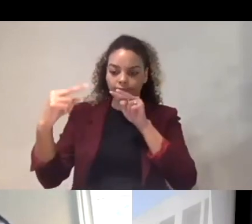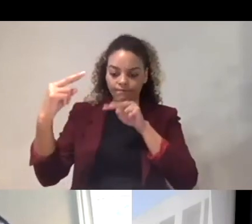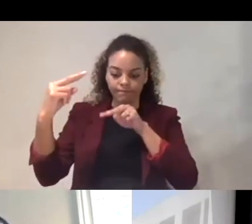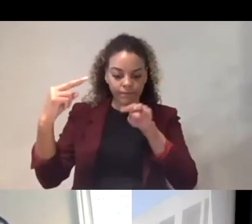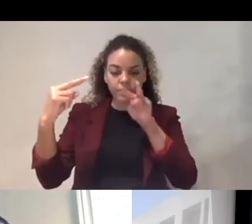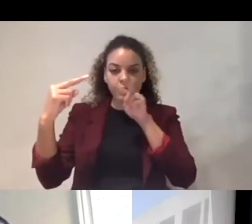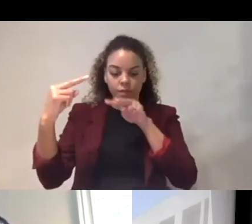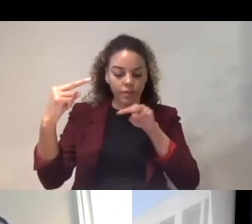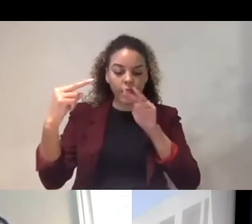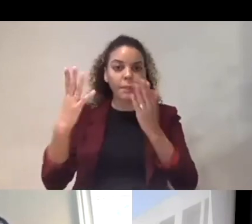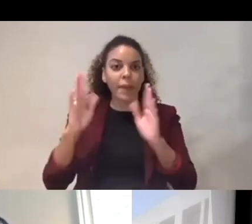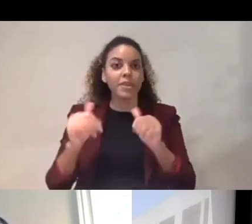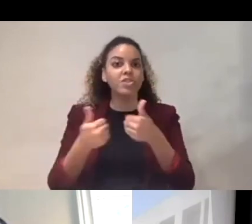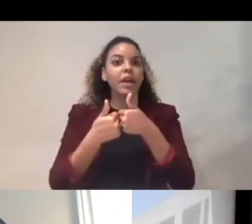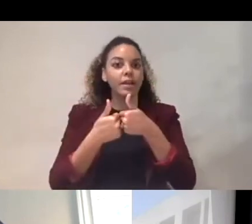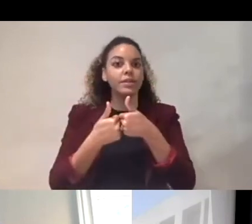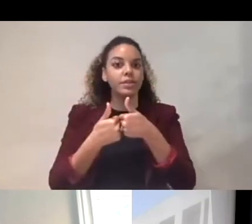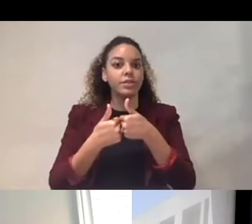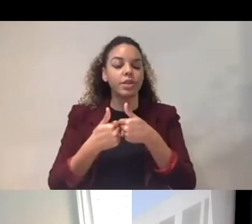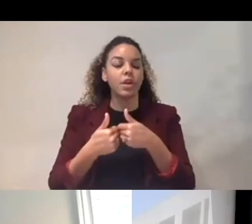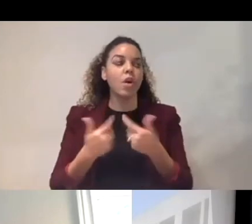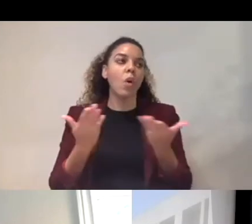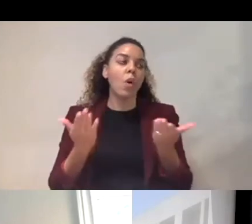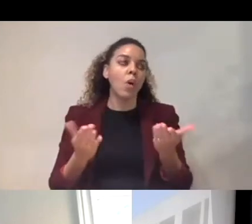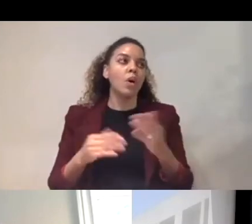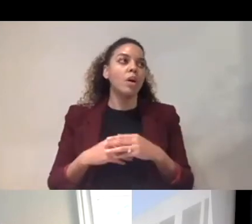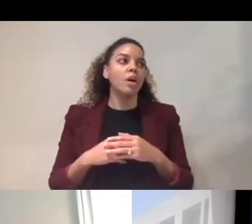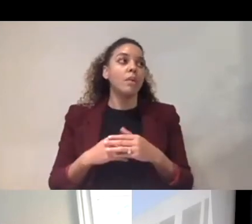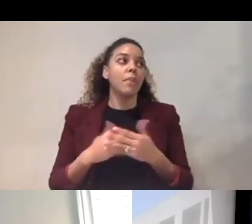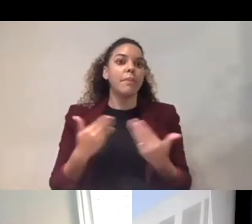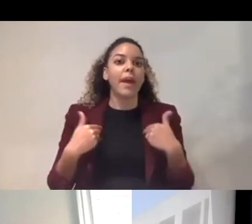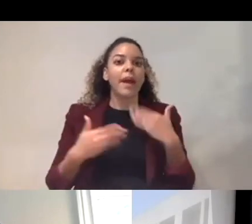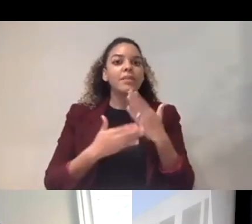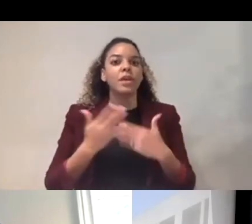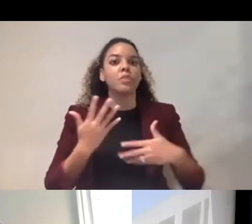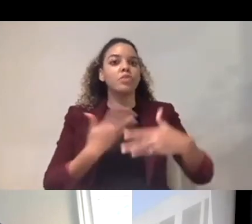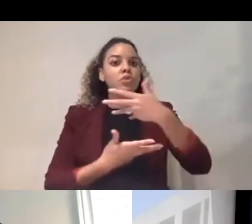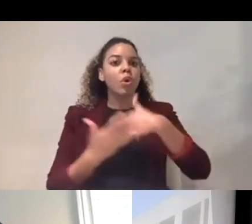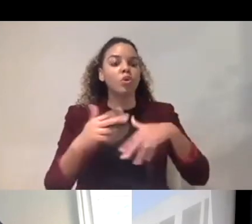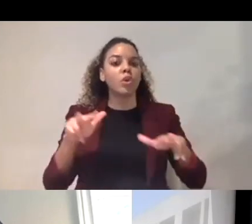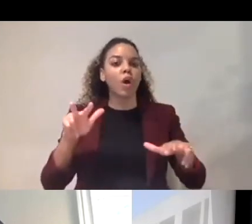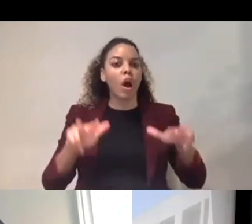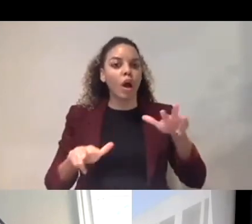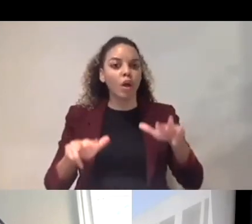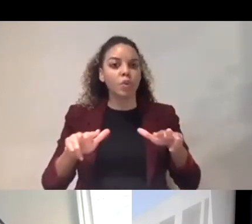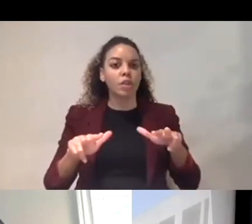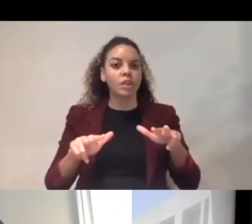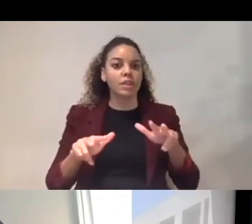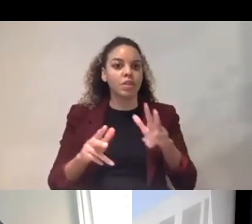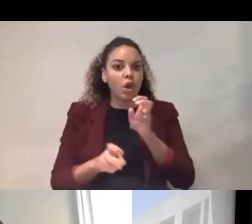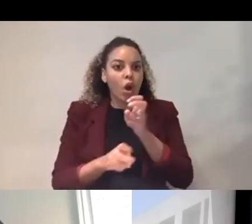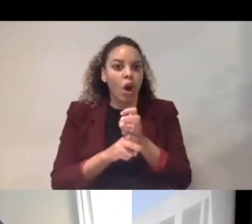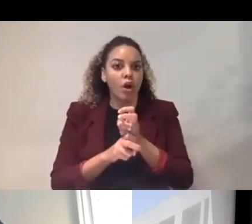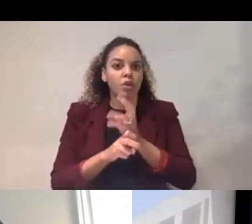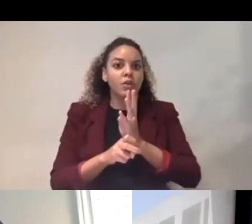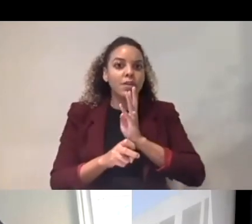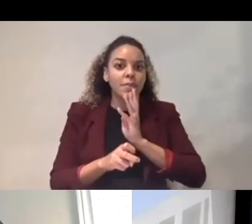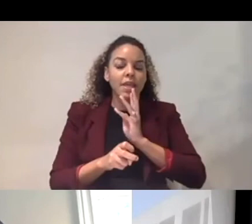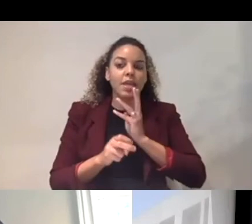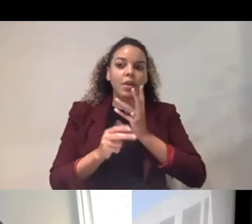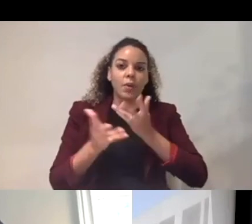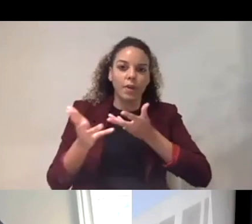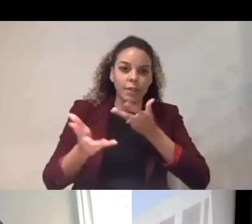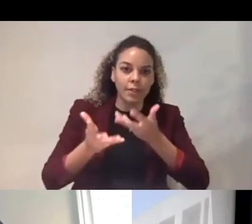or they may have some social awkwardness. It's difficult for them to speak in that sort of format, but if they're in